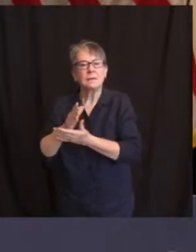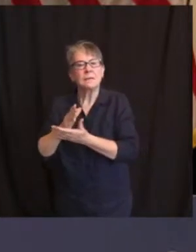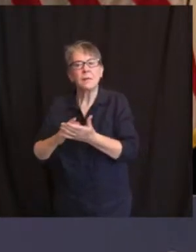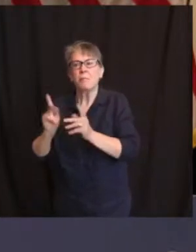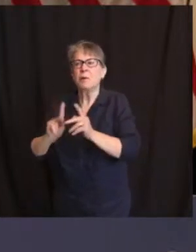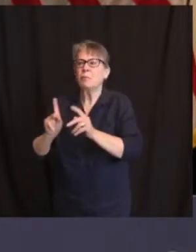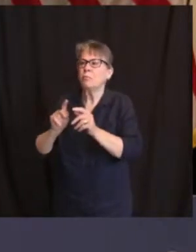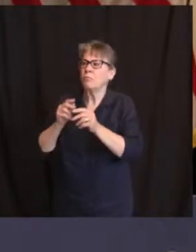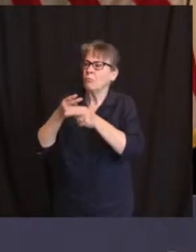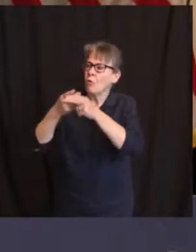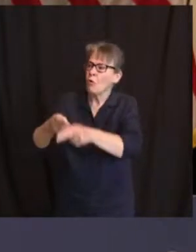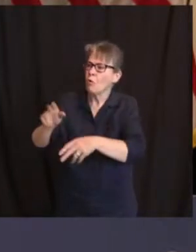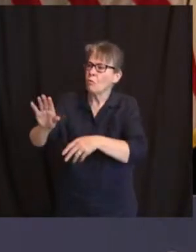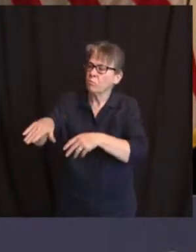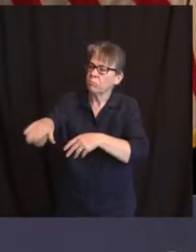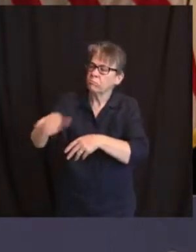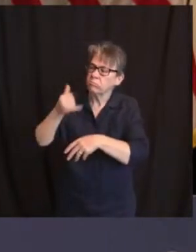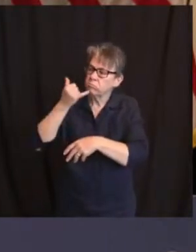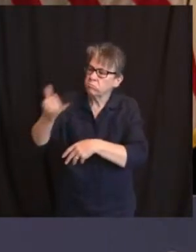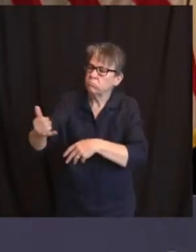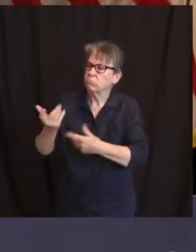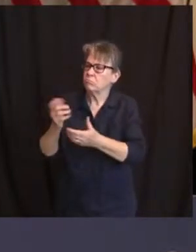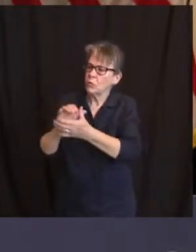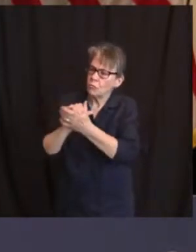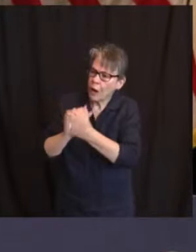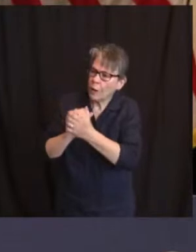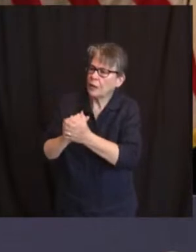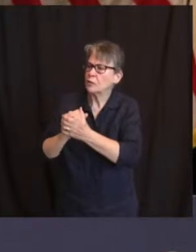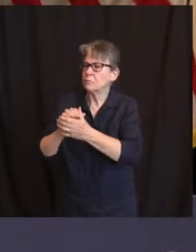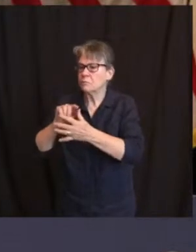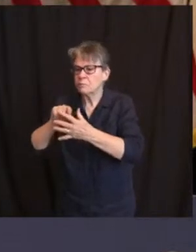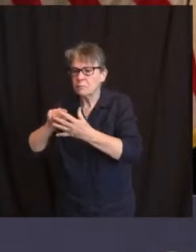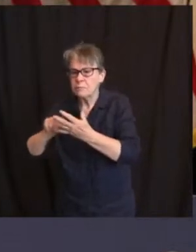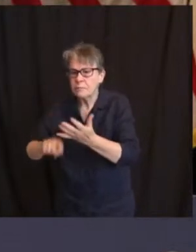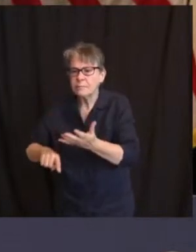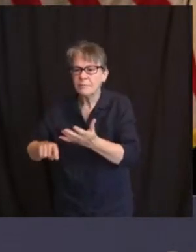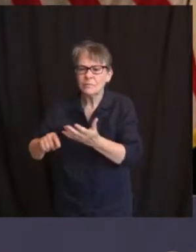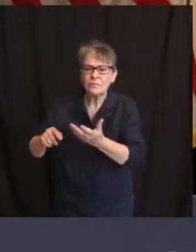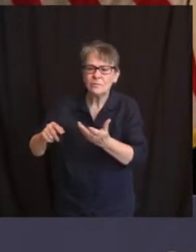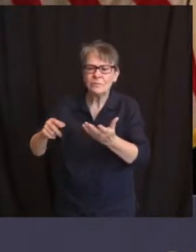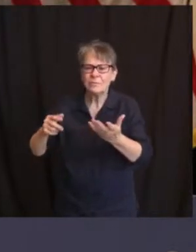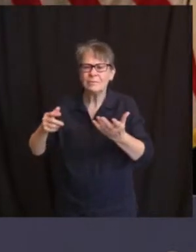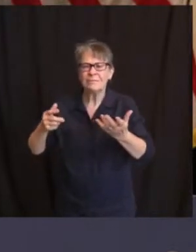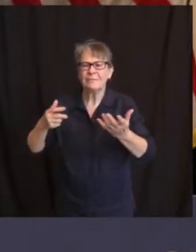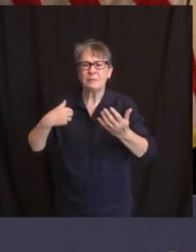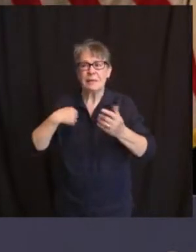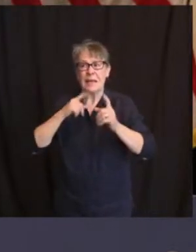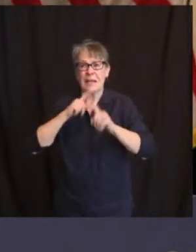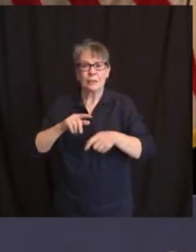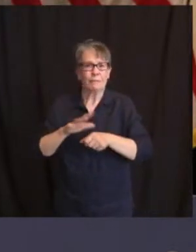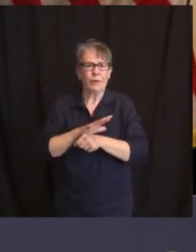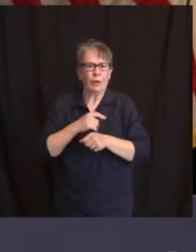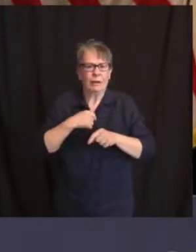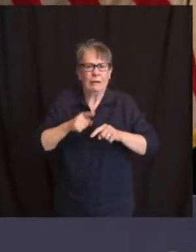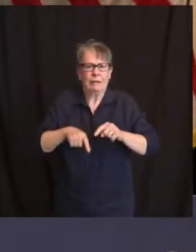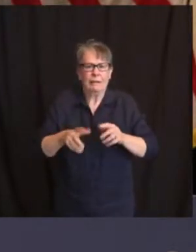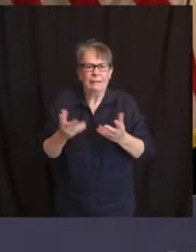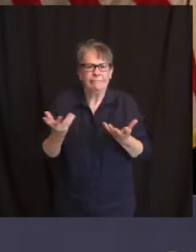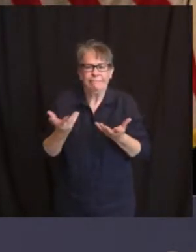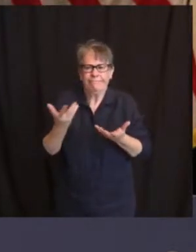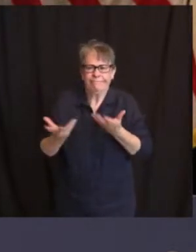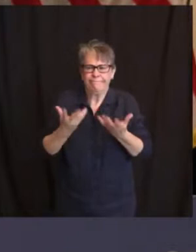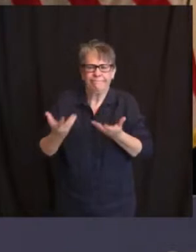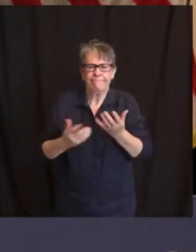So I don't have a good comprehensive answer. I will be surprised. Today's Wednesday. I'll be surprised if we don't have a more